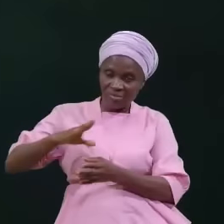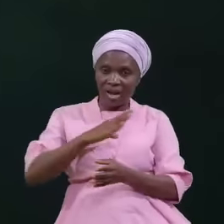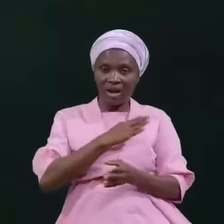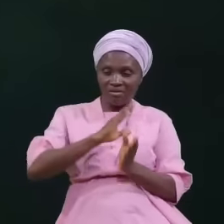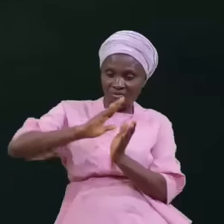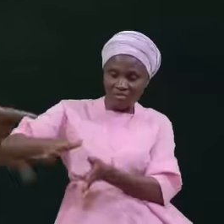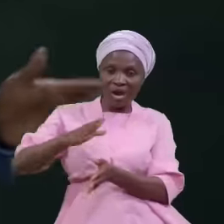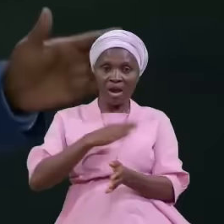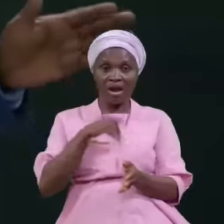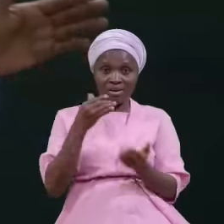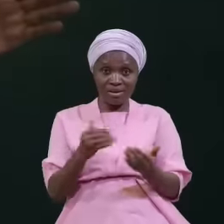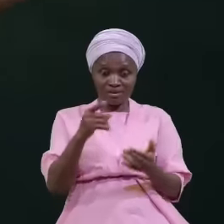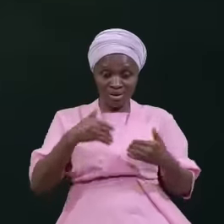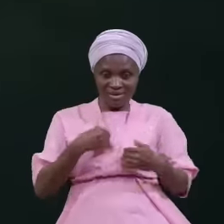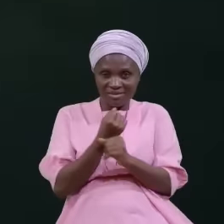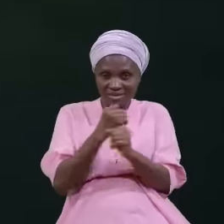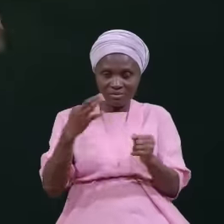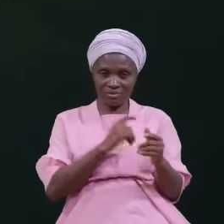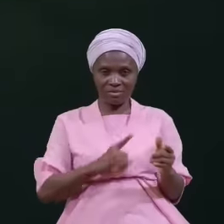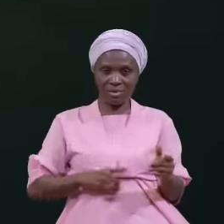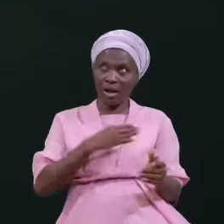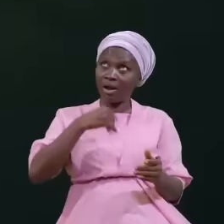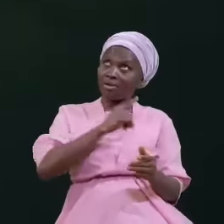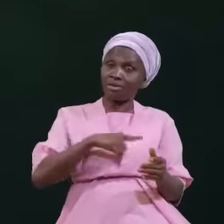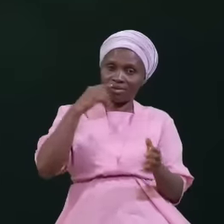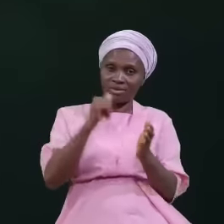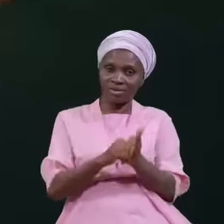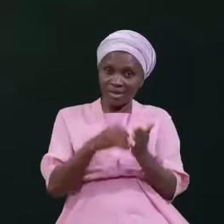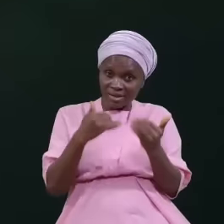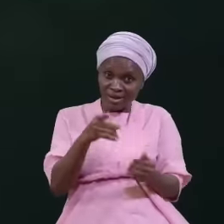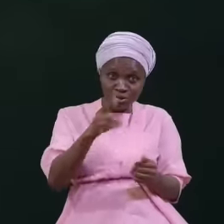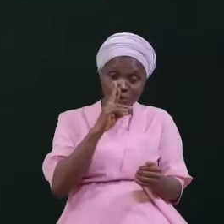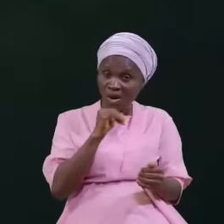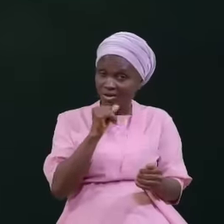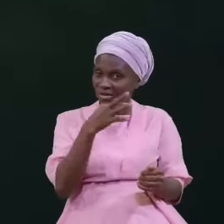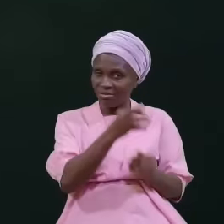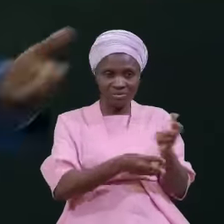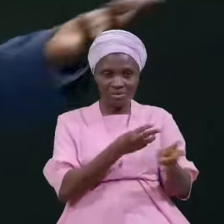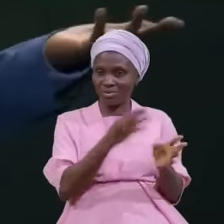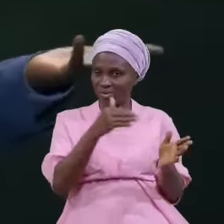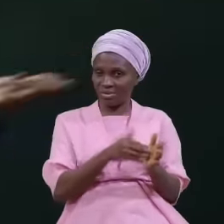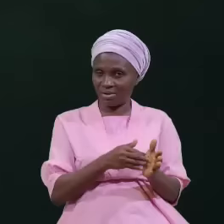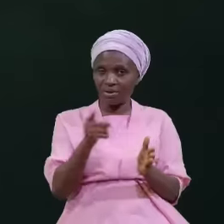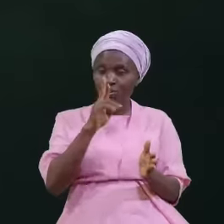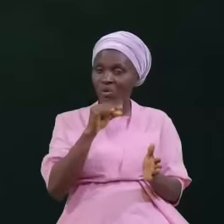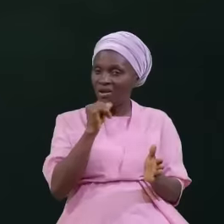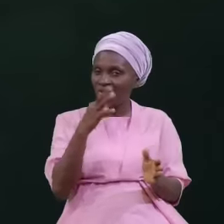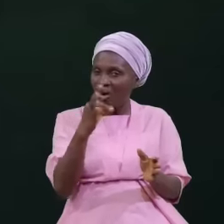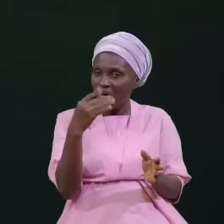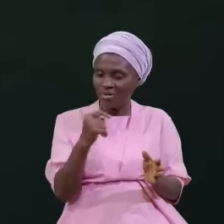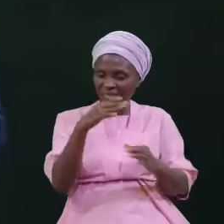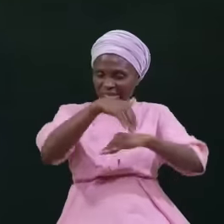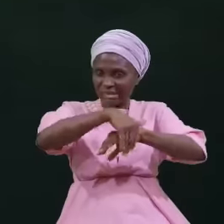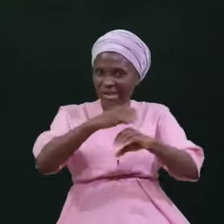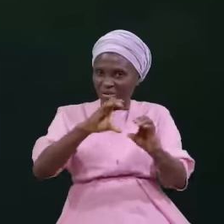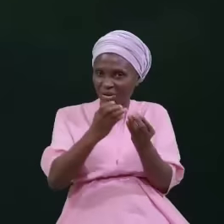says, now you are no more of the world, you are no more of the nightclub, you are no more of the